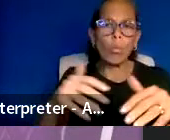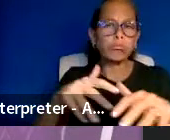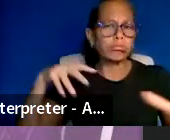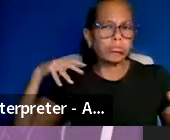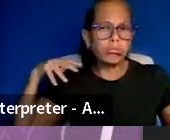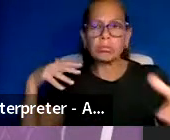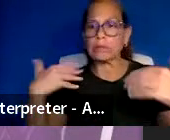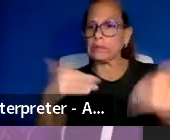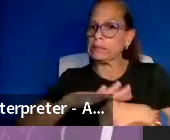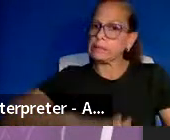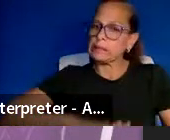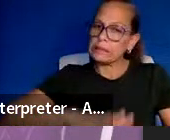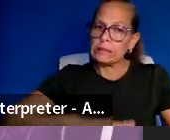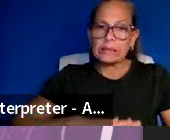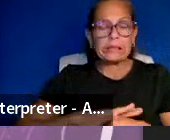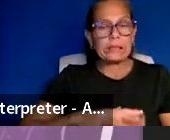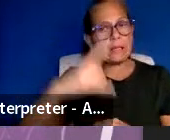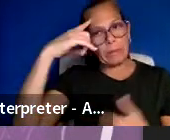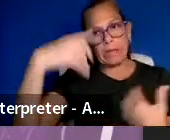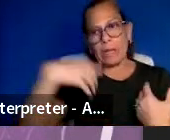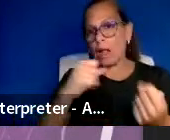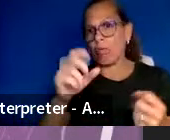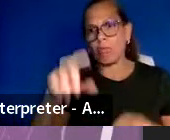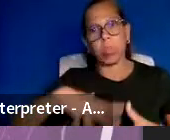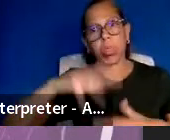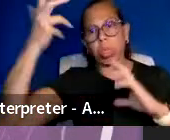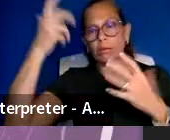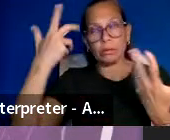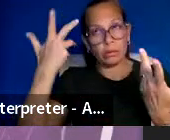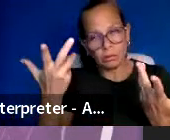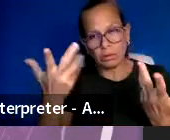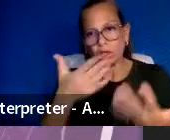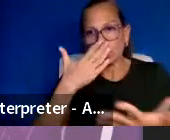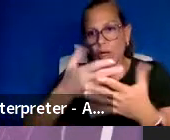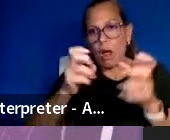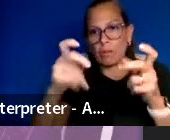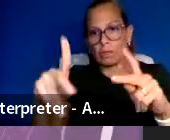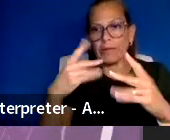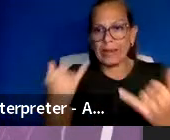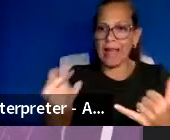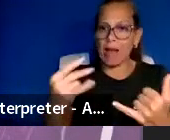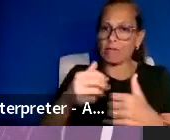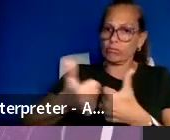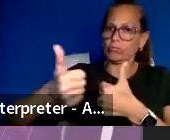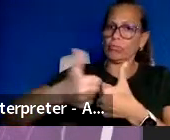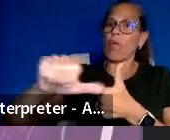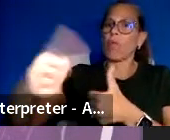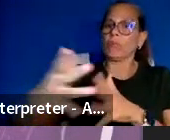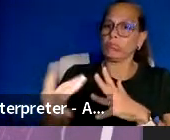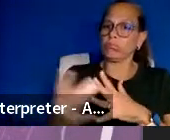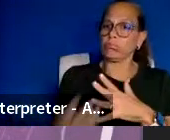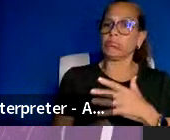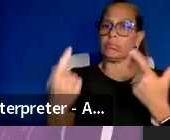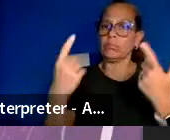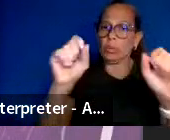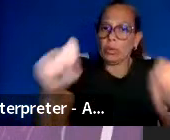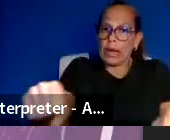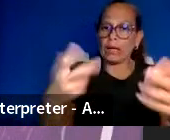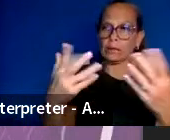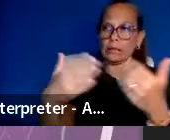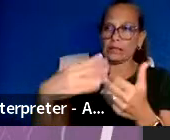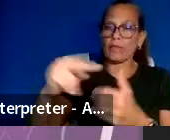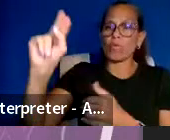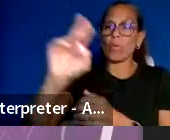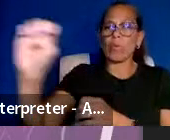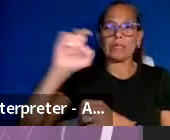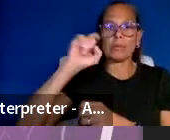stressful and not good for our mental health. So this is an opportunity for us to have other transportation alternatives within our community in the Northeast